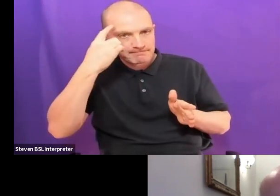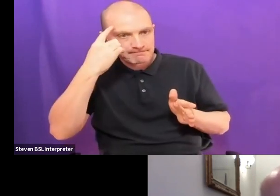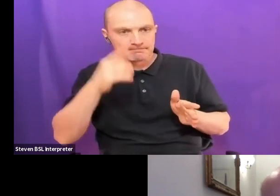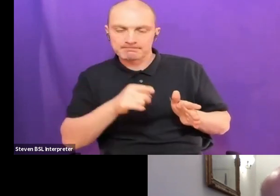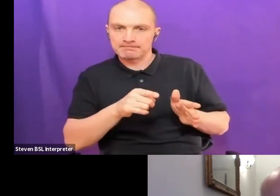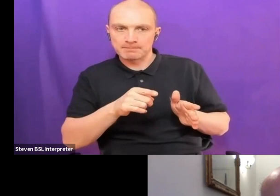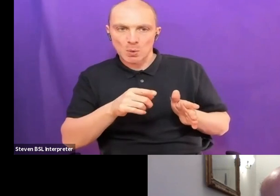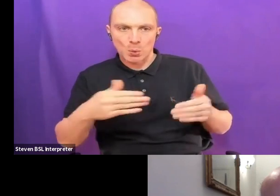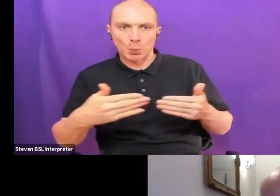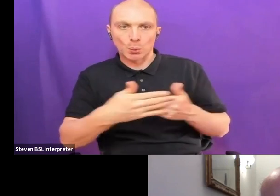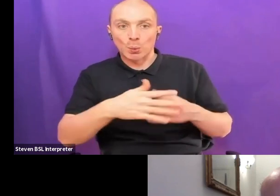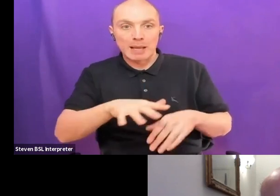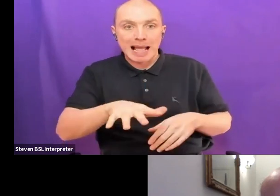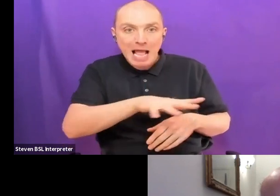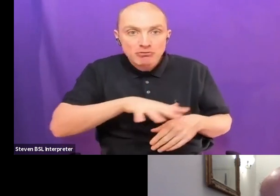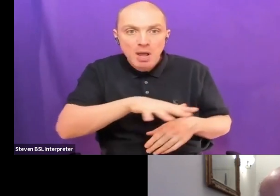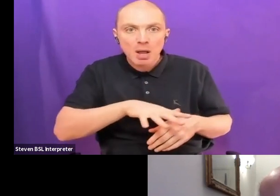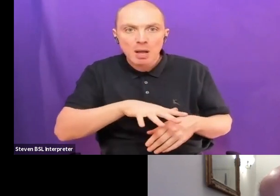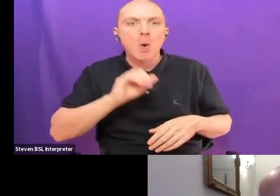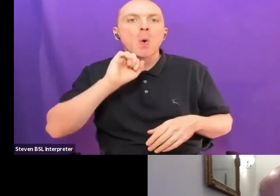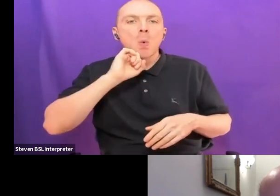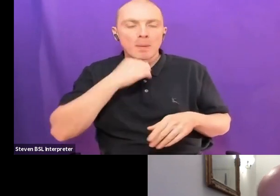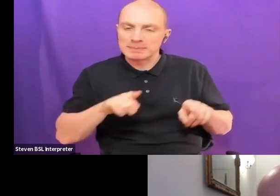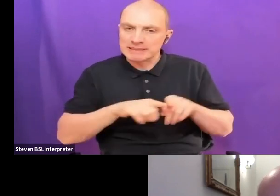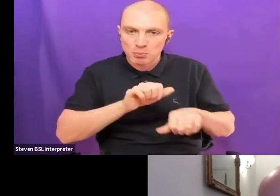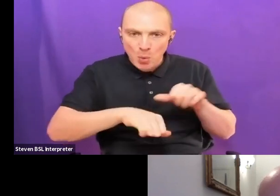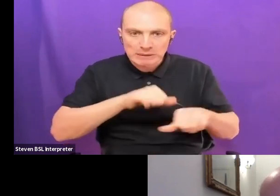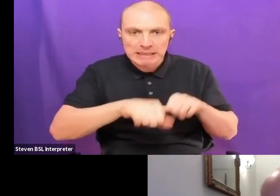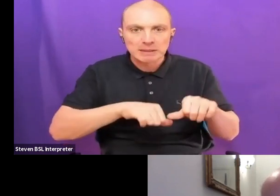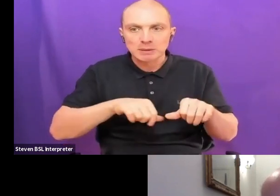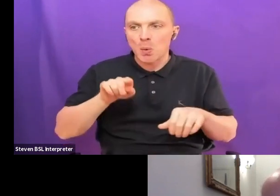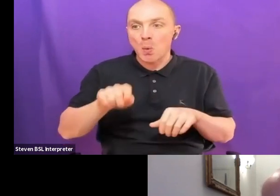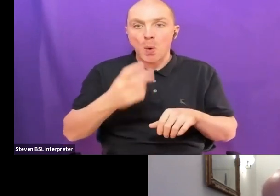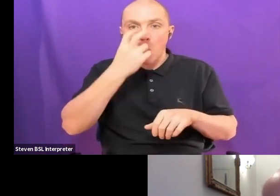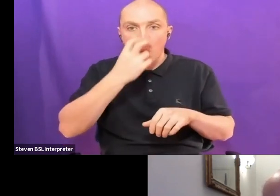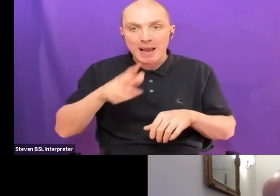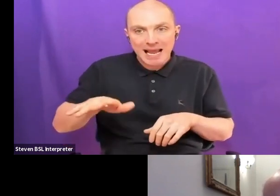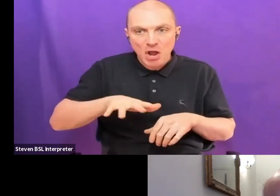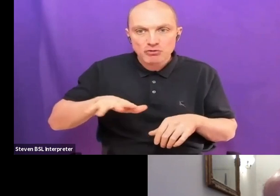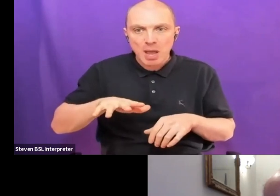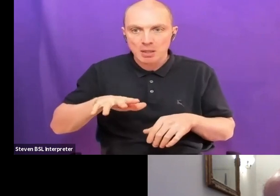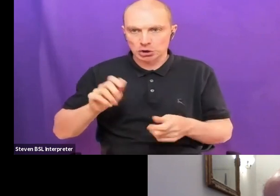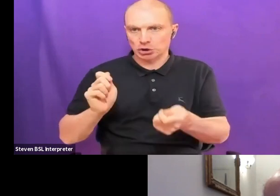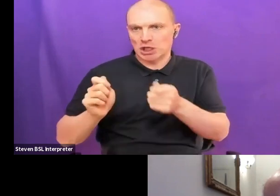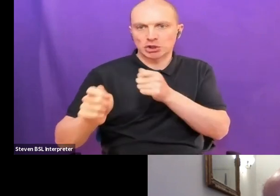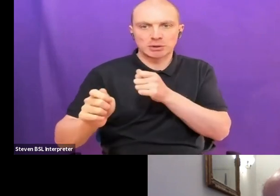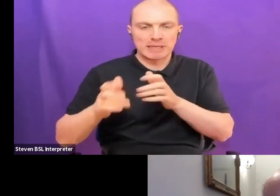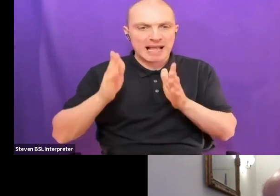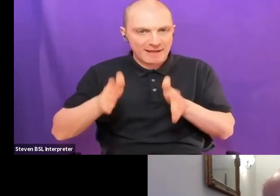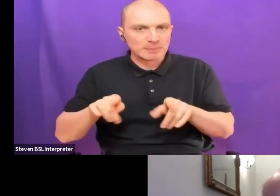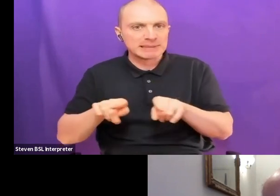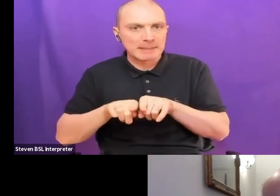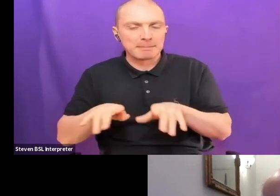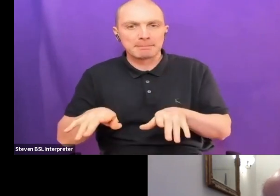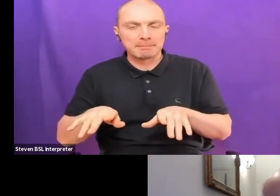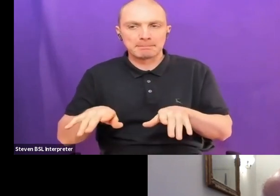But wherever it is and however it works, we need to make changes to neighbourhoods. Many neighbourhoods simply